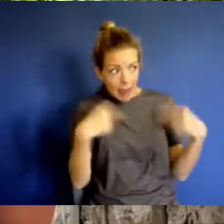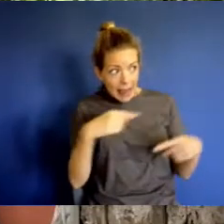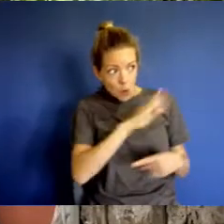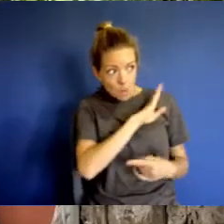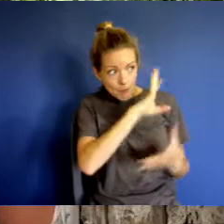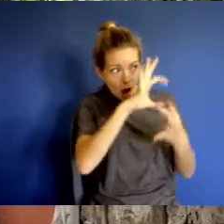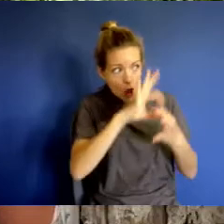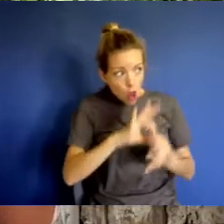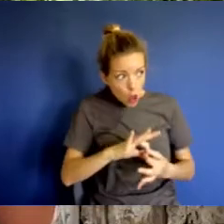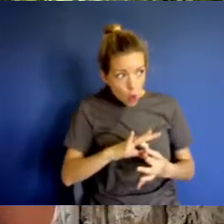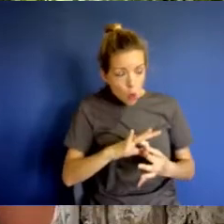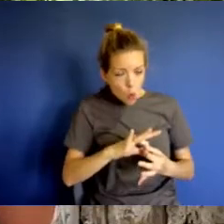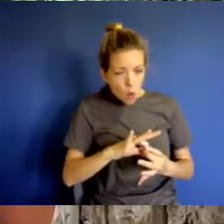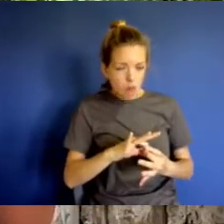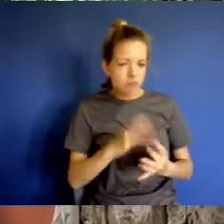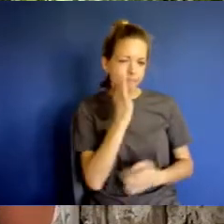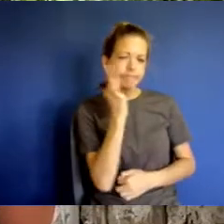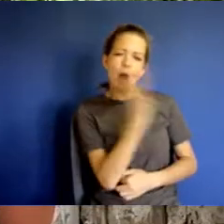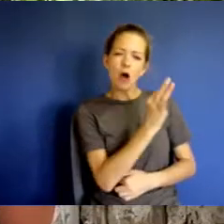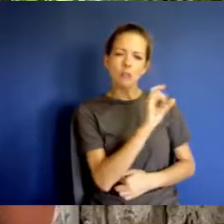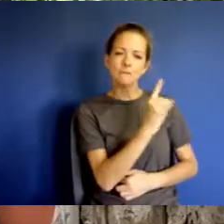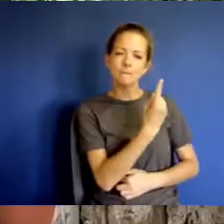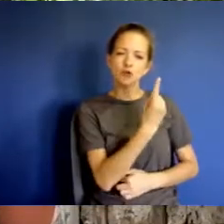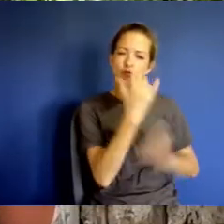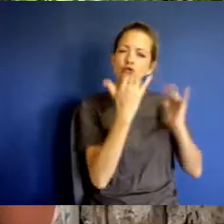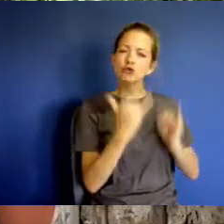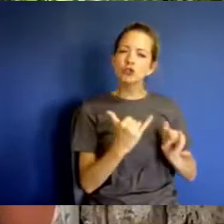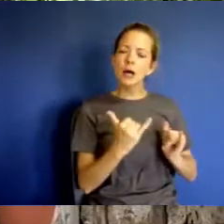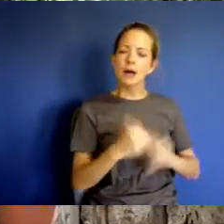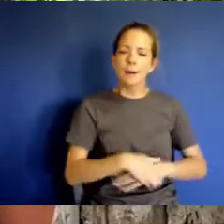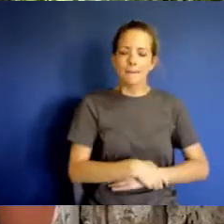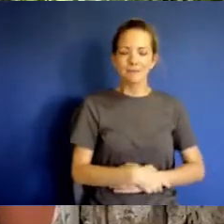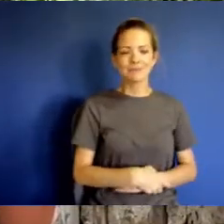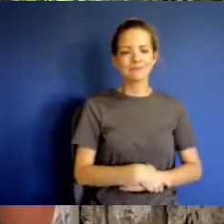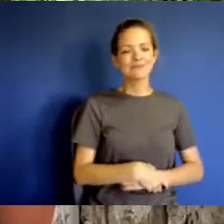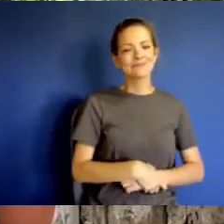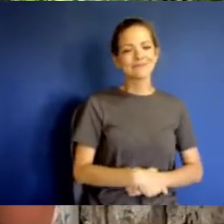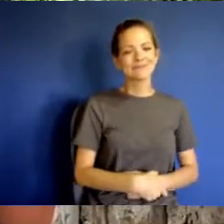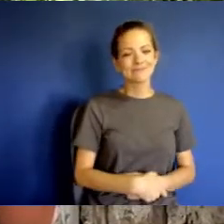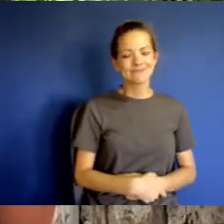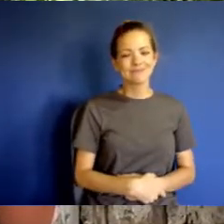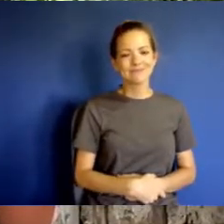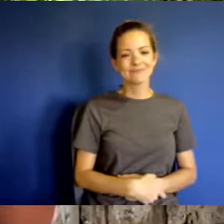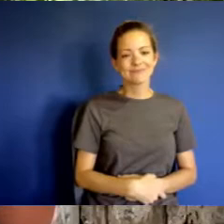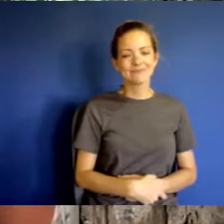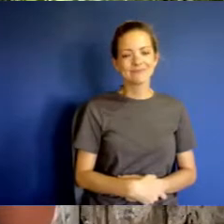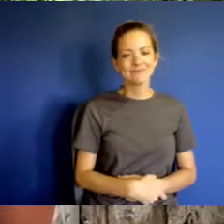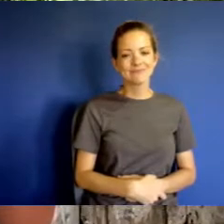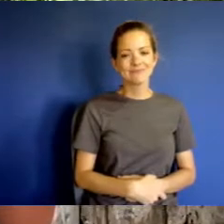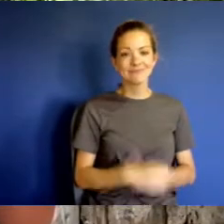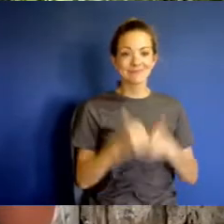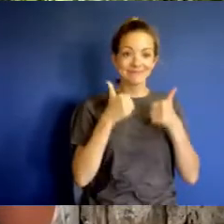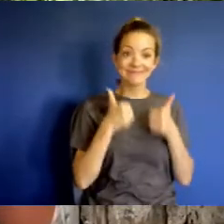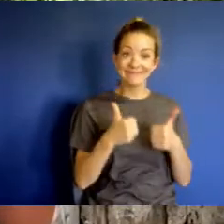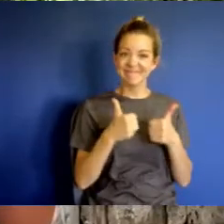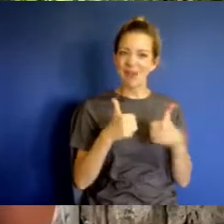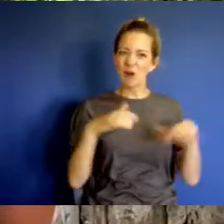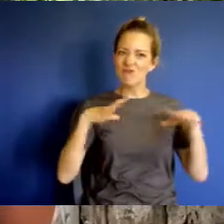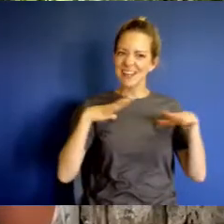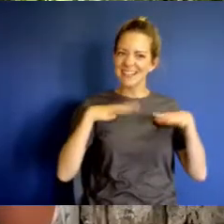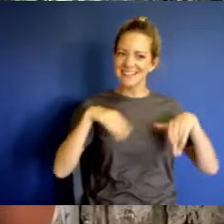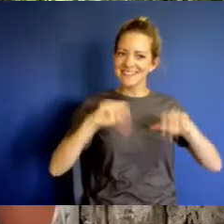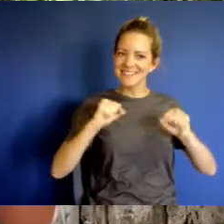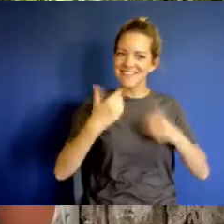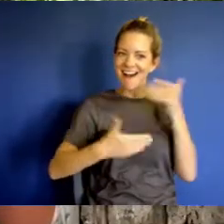you are okay to take part in the physical side of yoga. So yeah, thank you very much. We